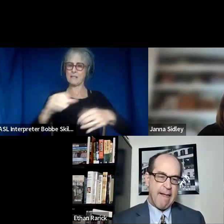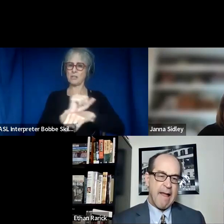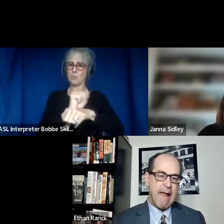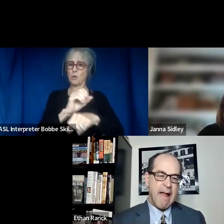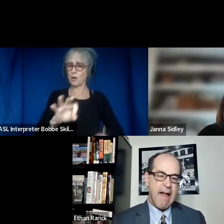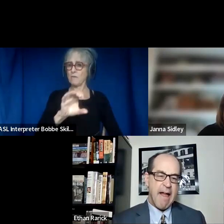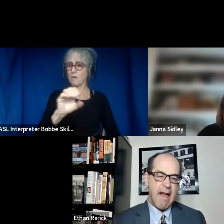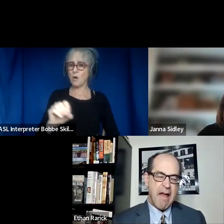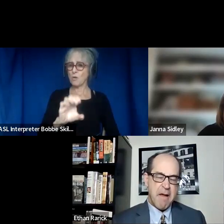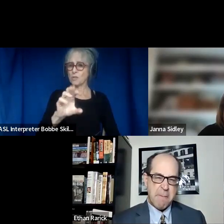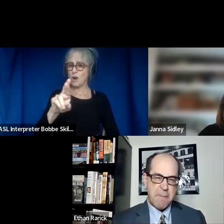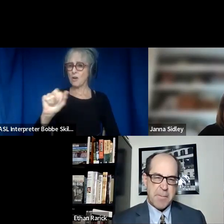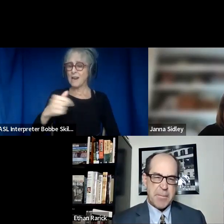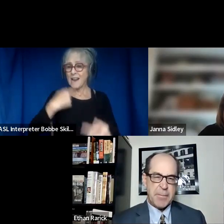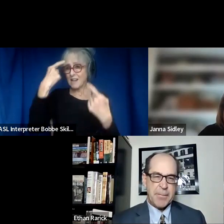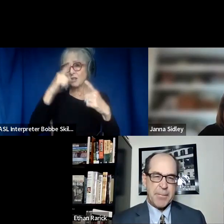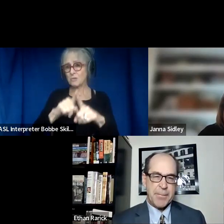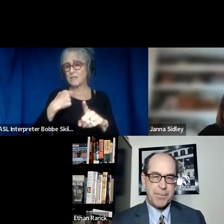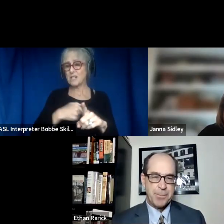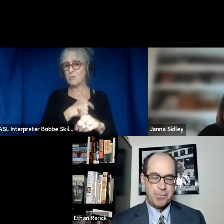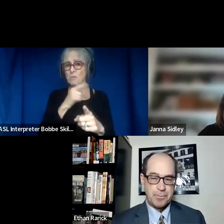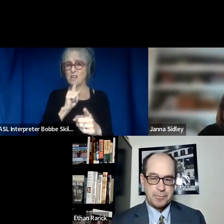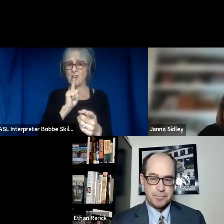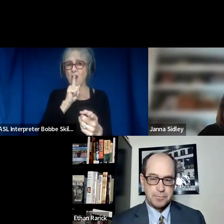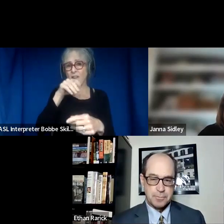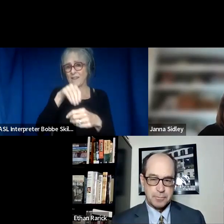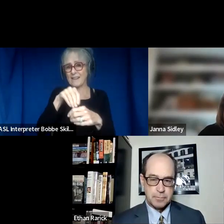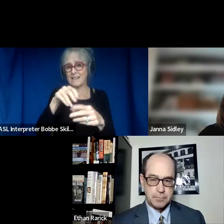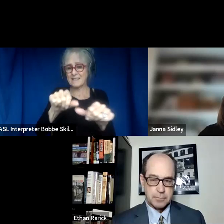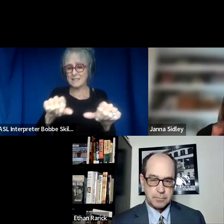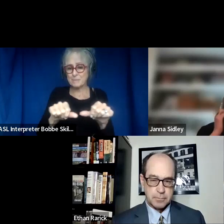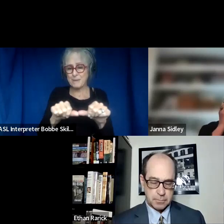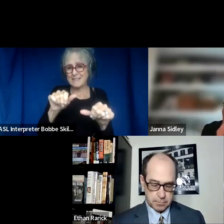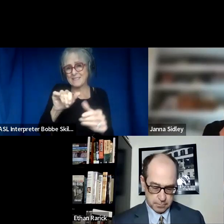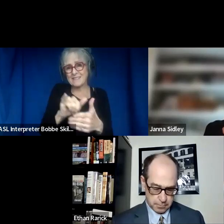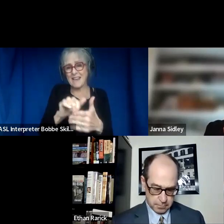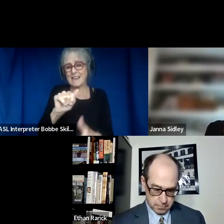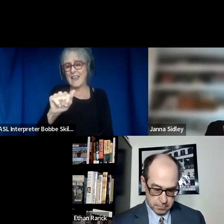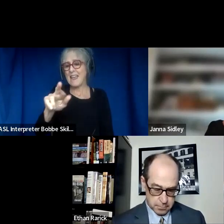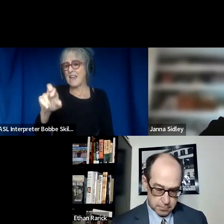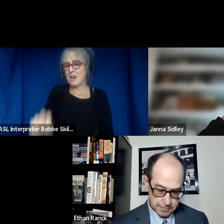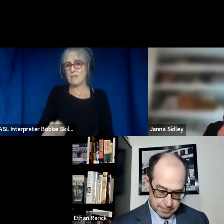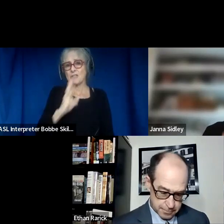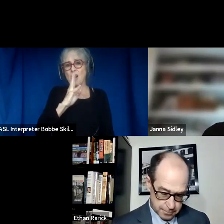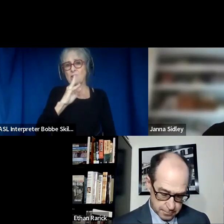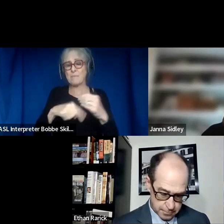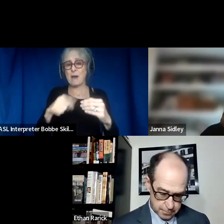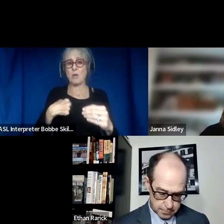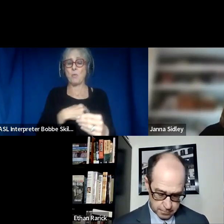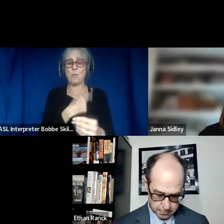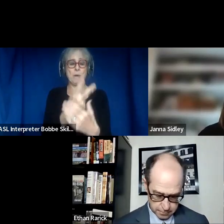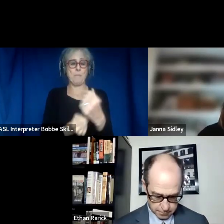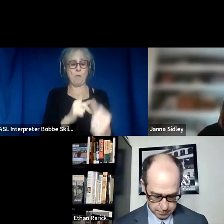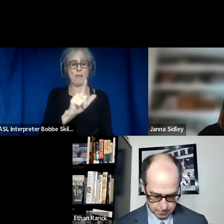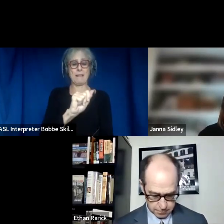agree. We exist in the space that Aaron Carruthers referenced. We are both lay advocates and